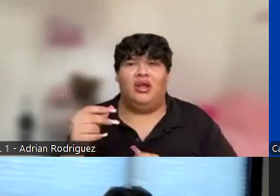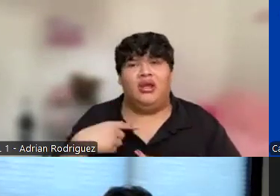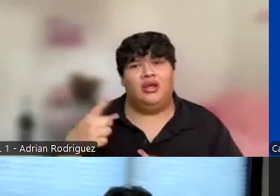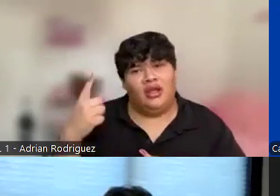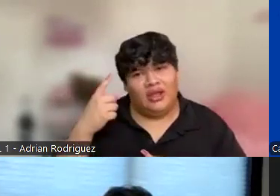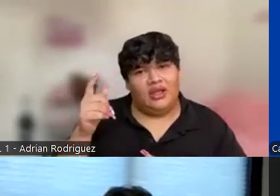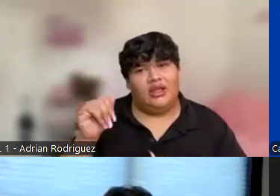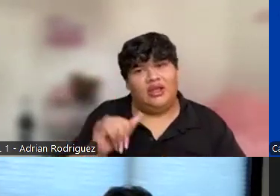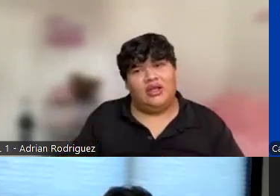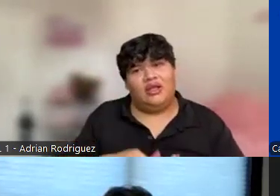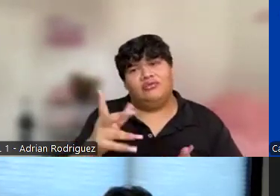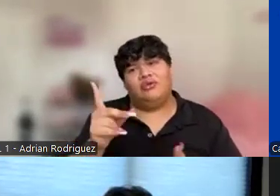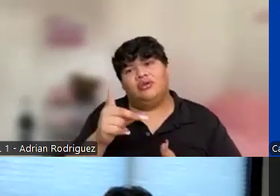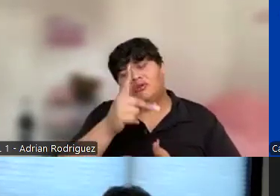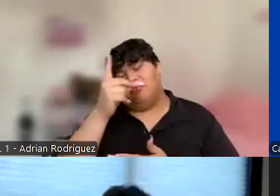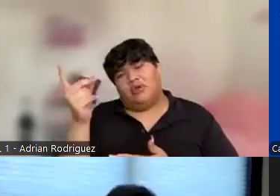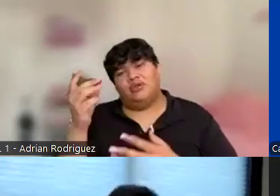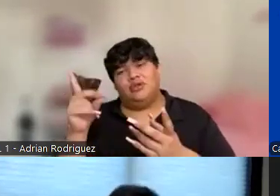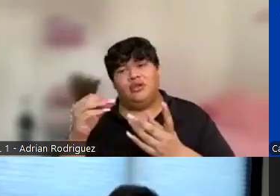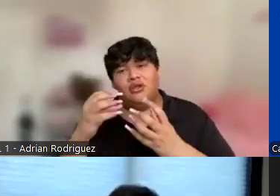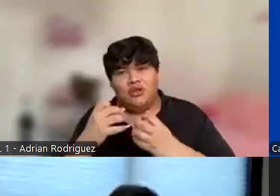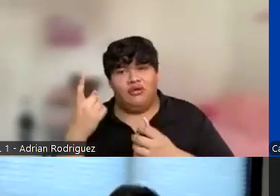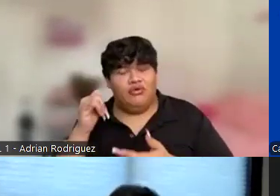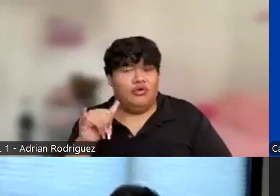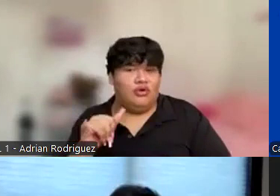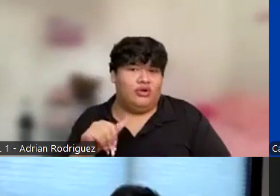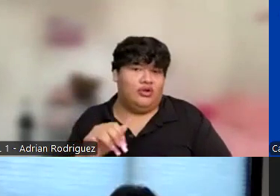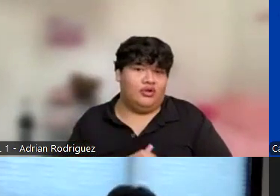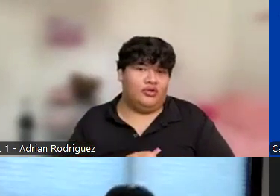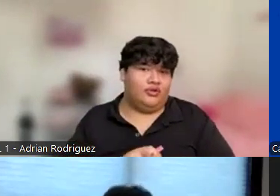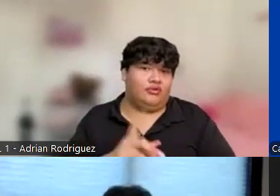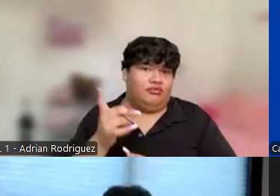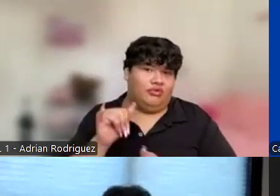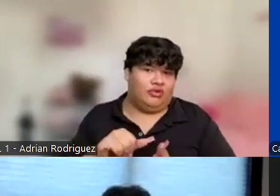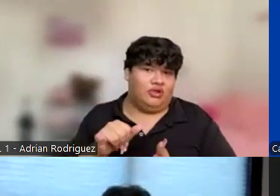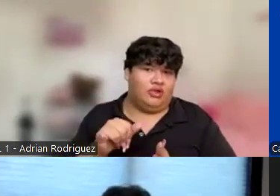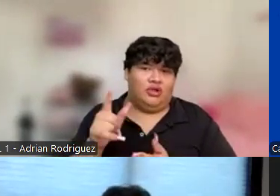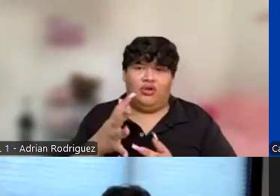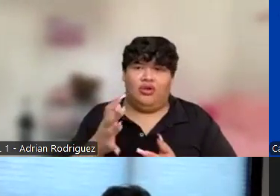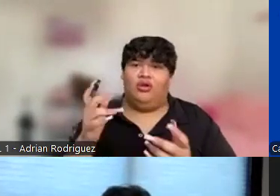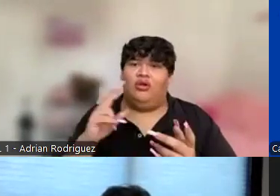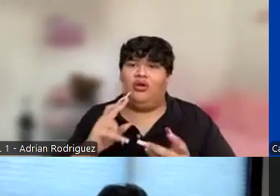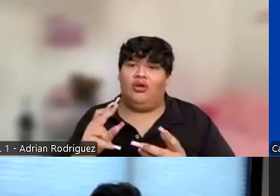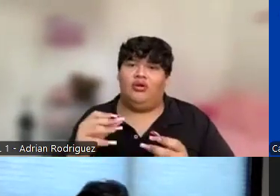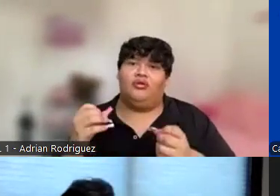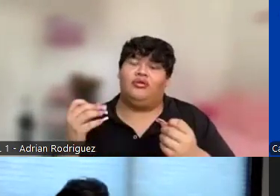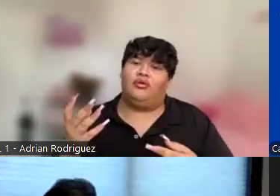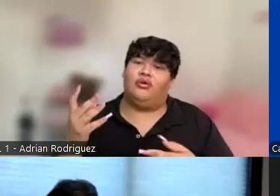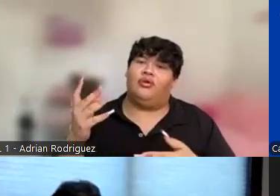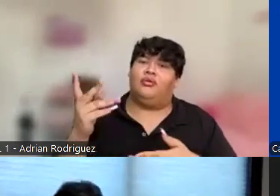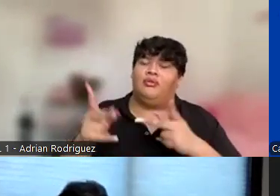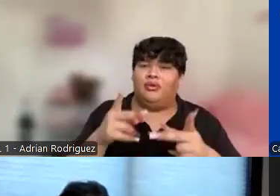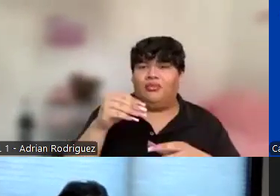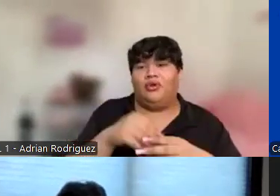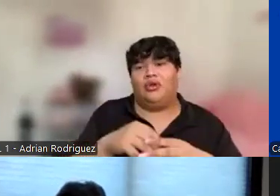that's what Dementia Care Aware was touching, actually, that there are other members of the